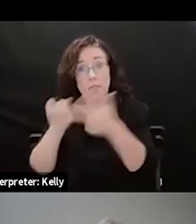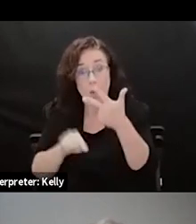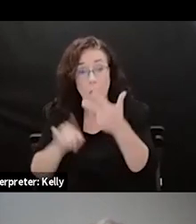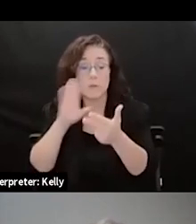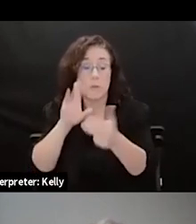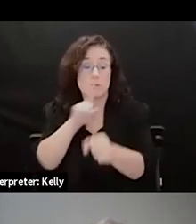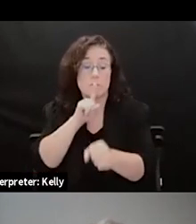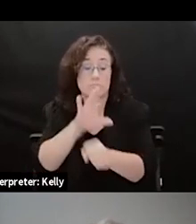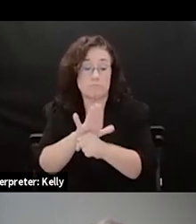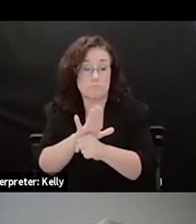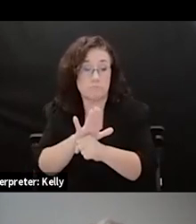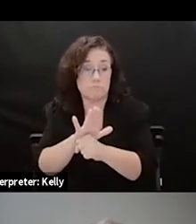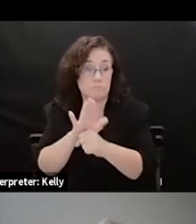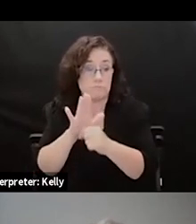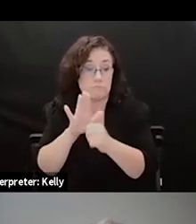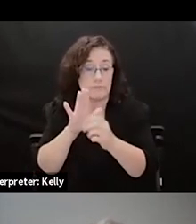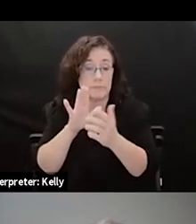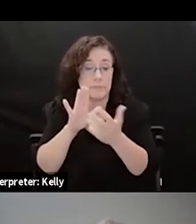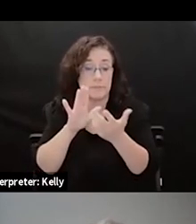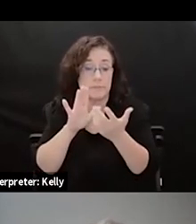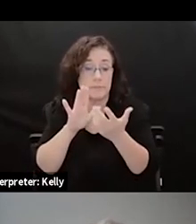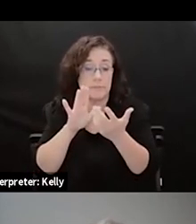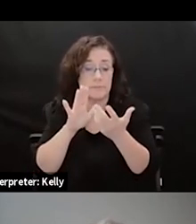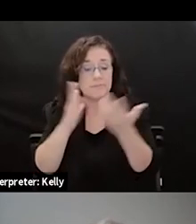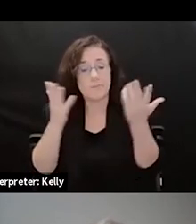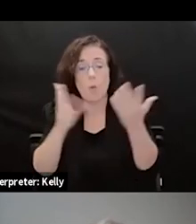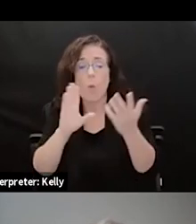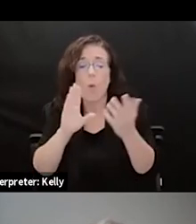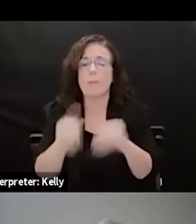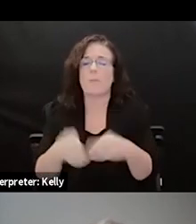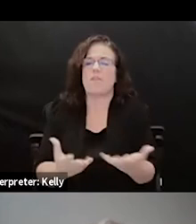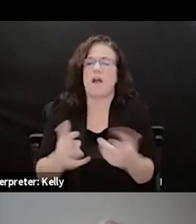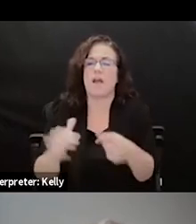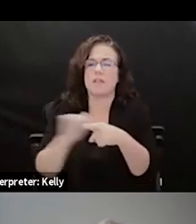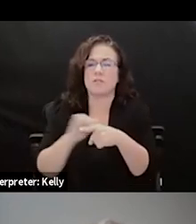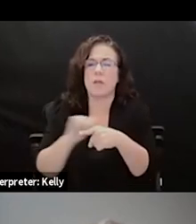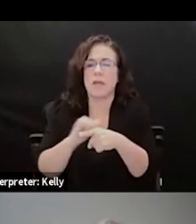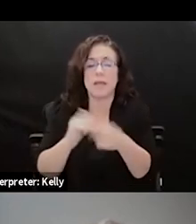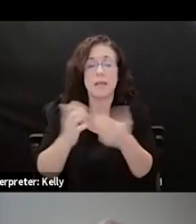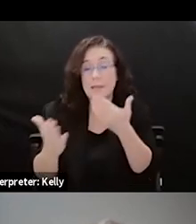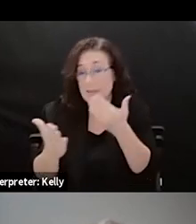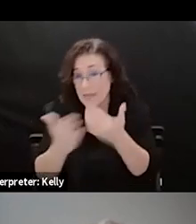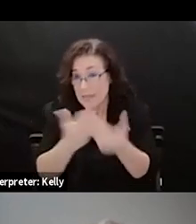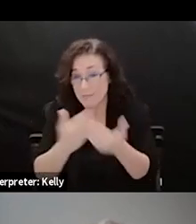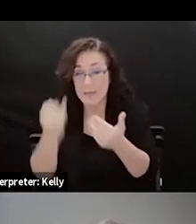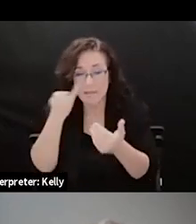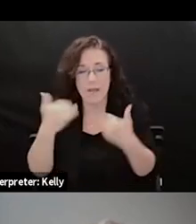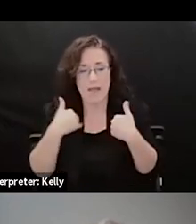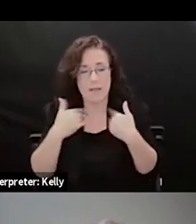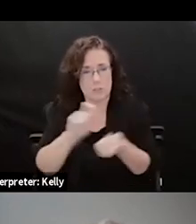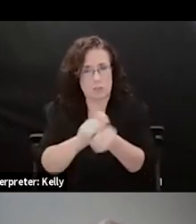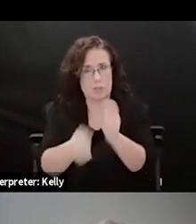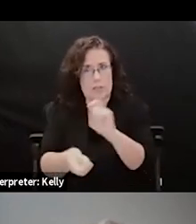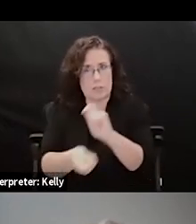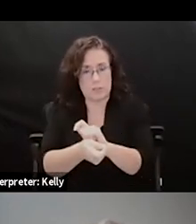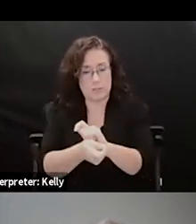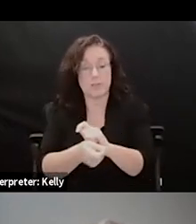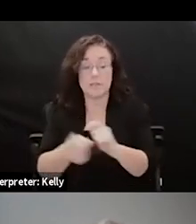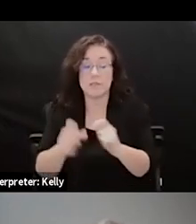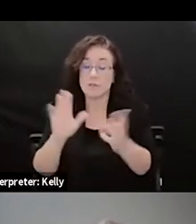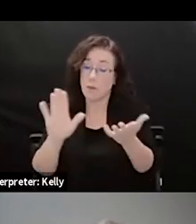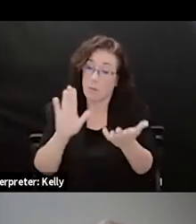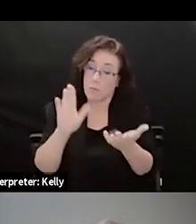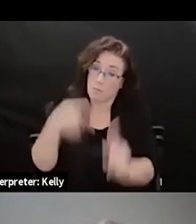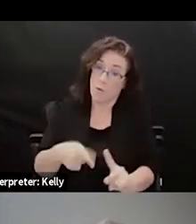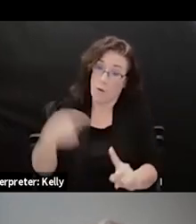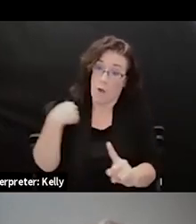provide the training especially when there are changes so it's up to us to keep track of when those changes happen and ensure that people have